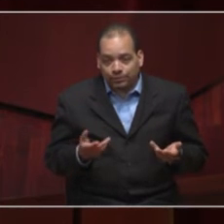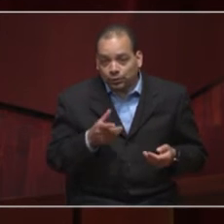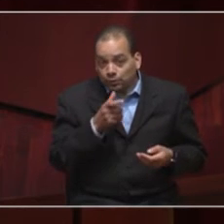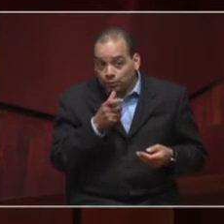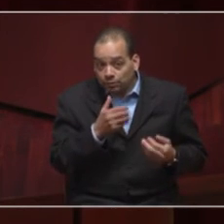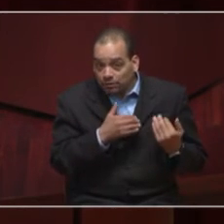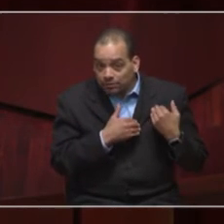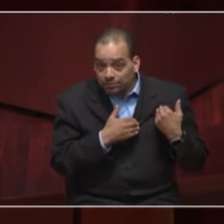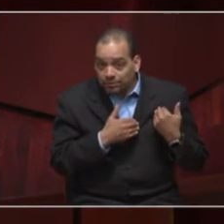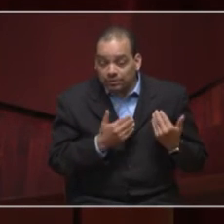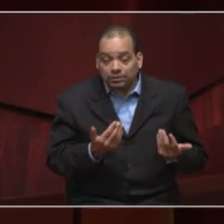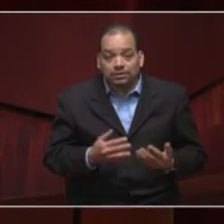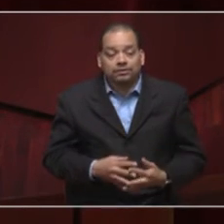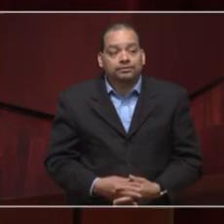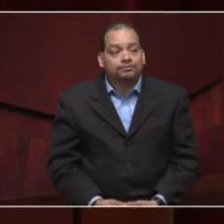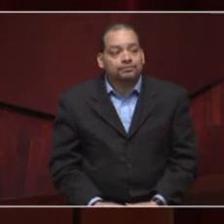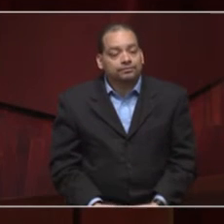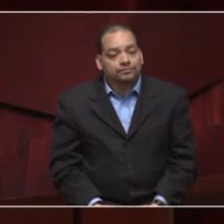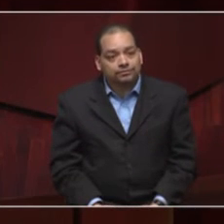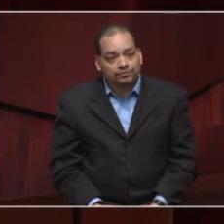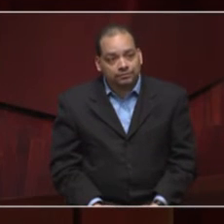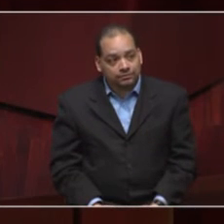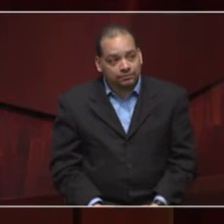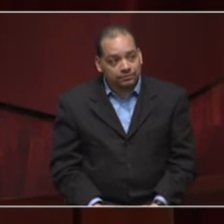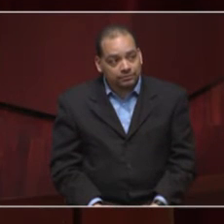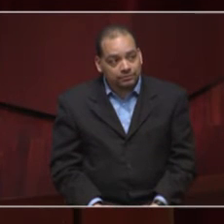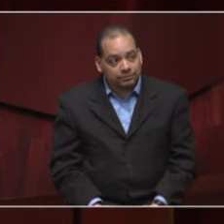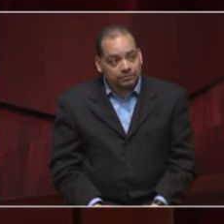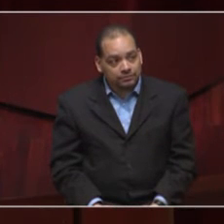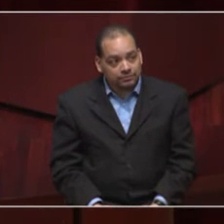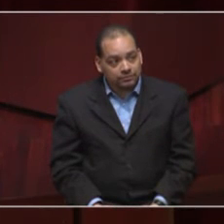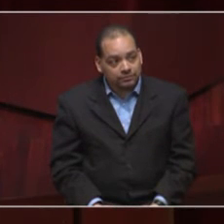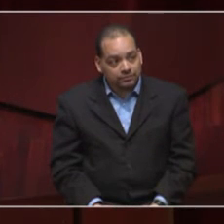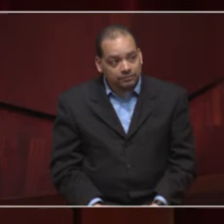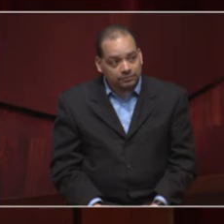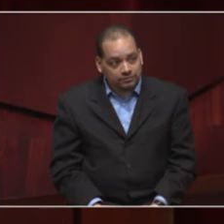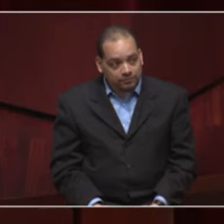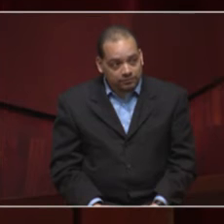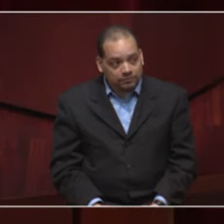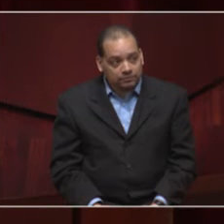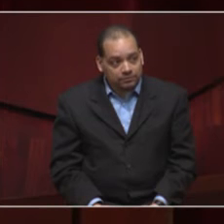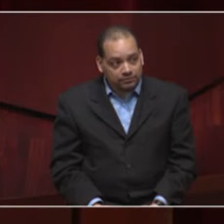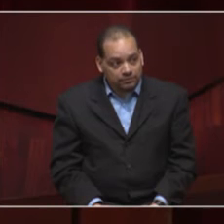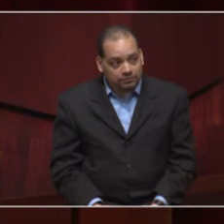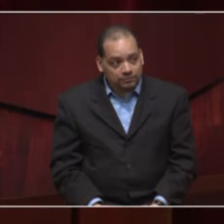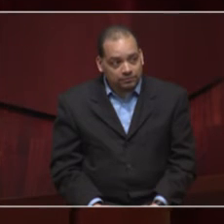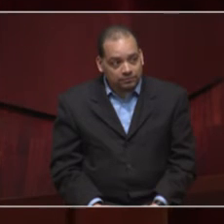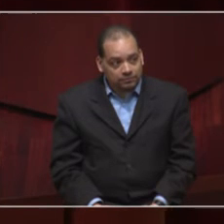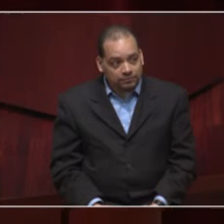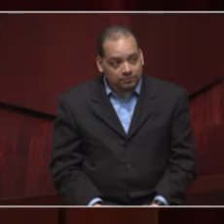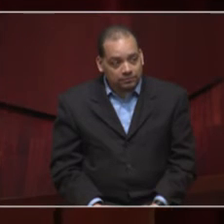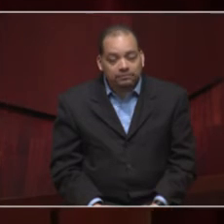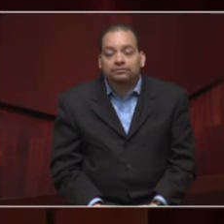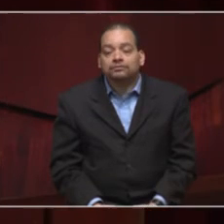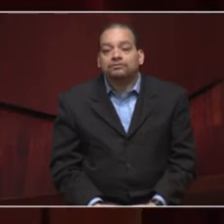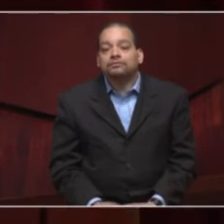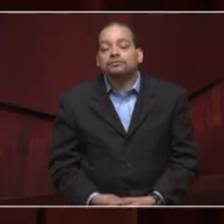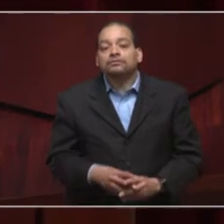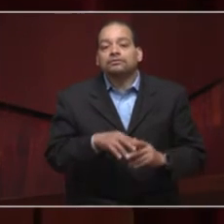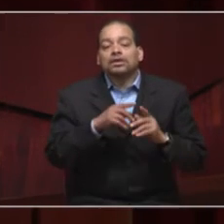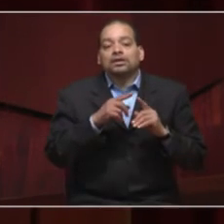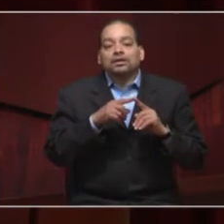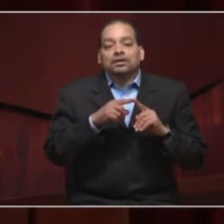responsible? Or where's the line? The space between physical and legal custody? When we are no longer